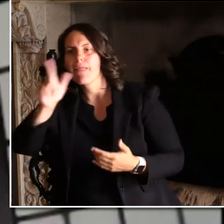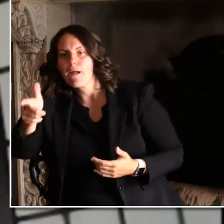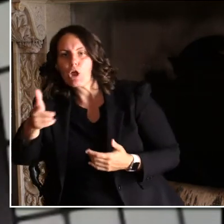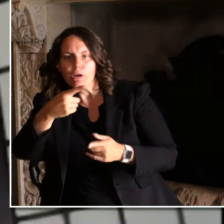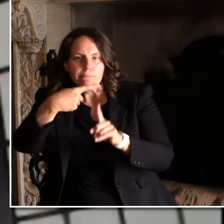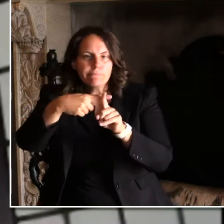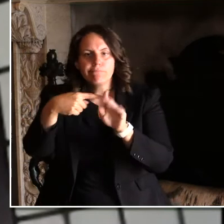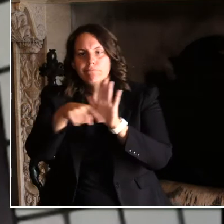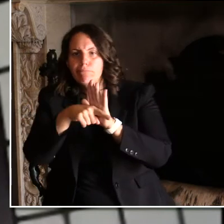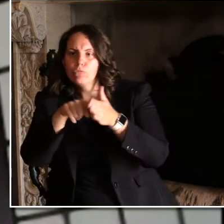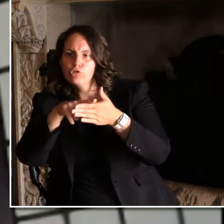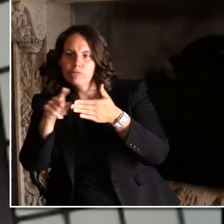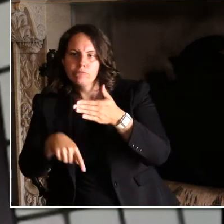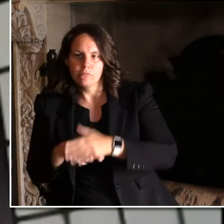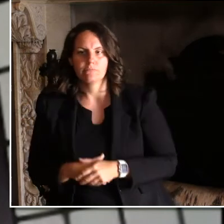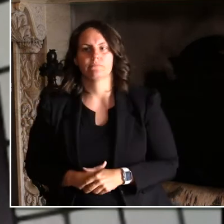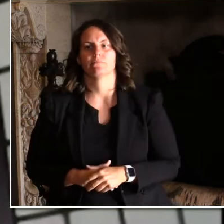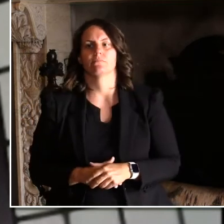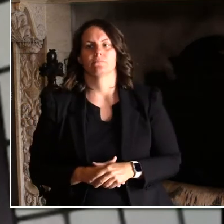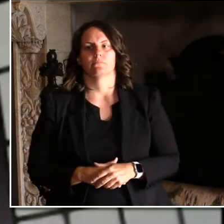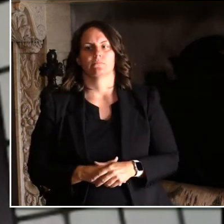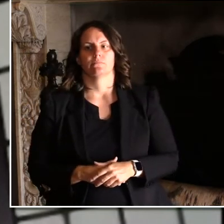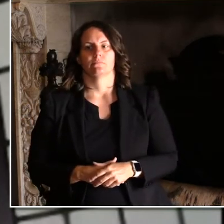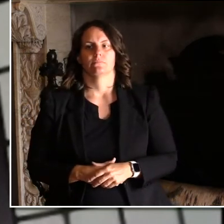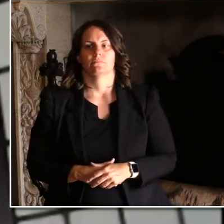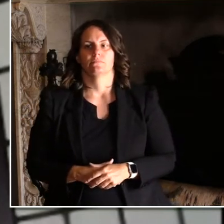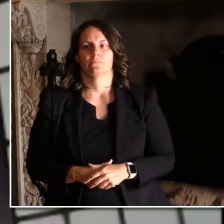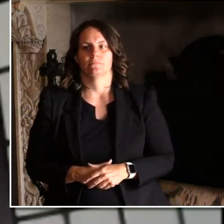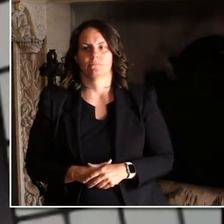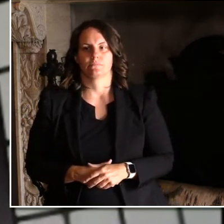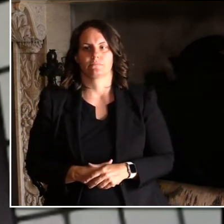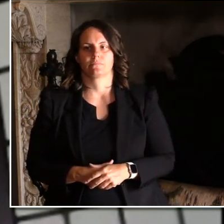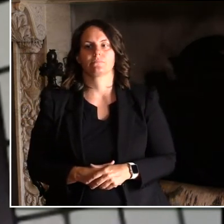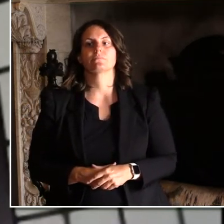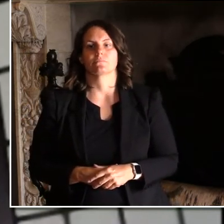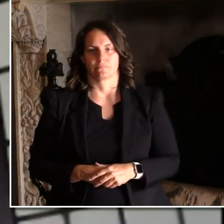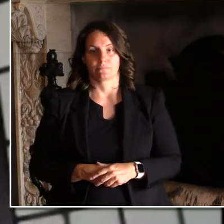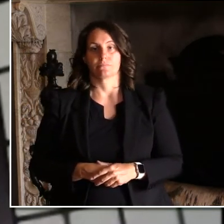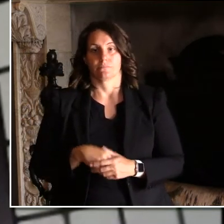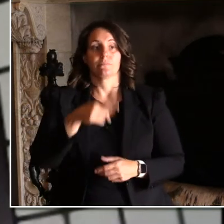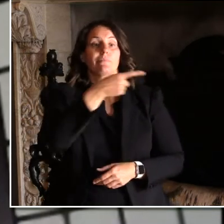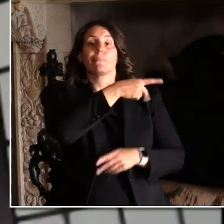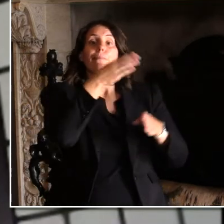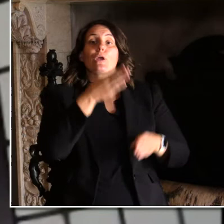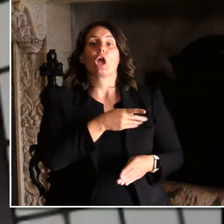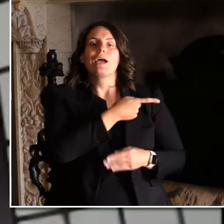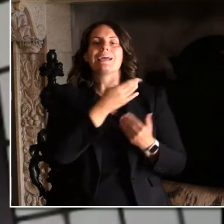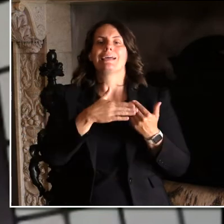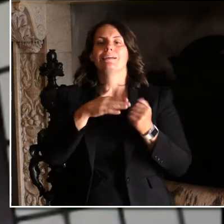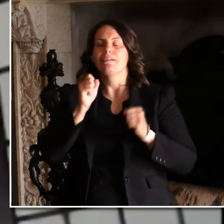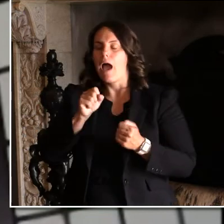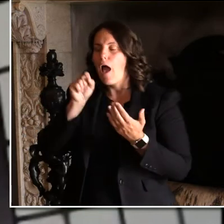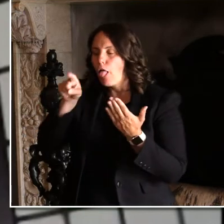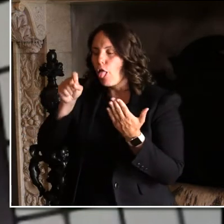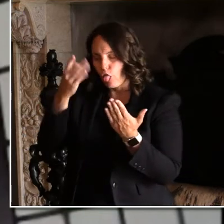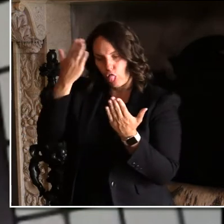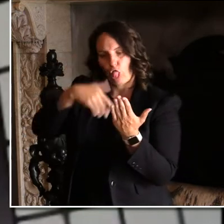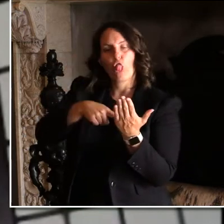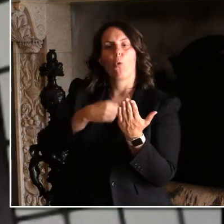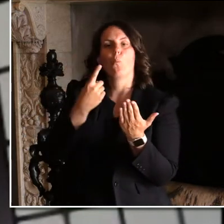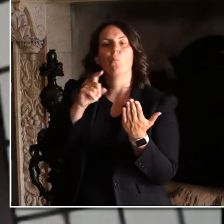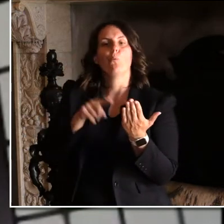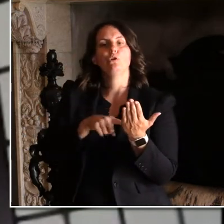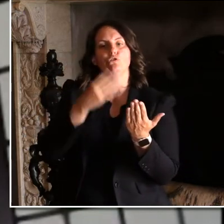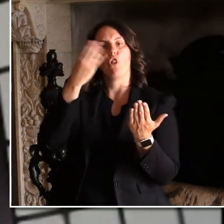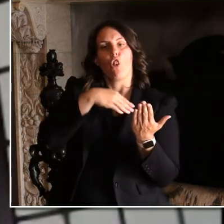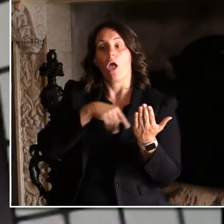required, and so we want to make sure that we're able to follow up. And then if for some reason someone does not